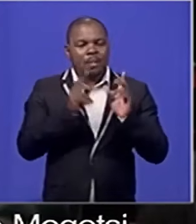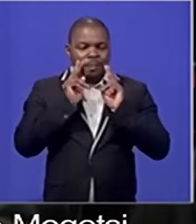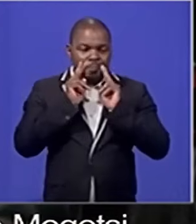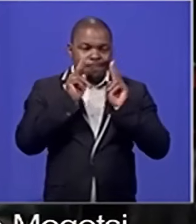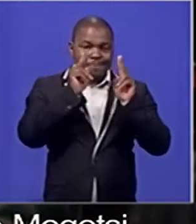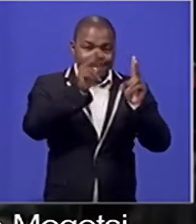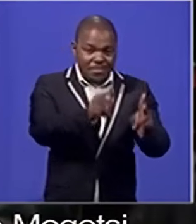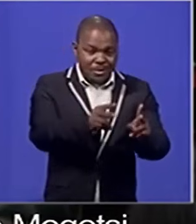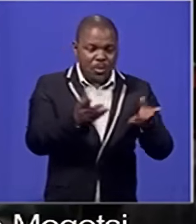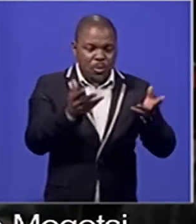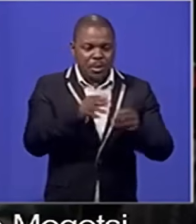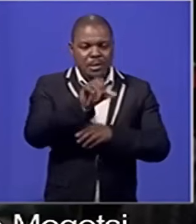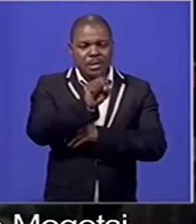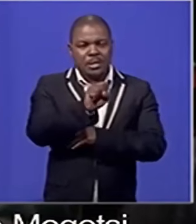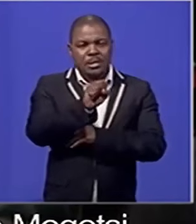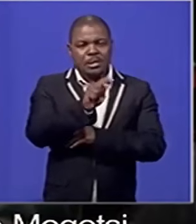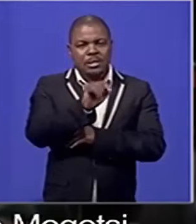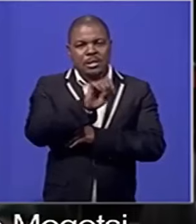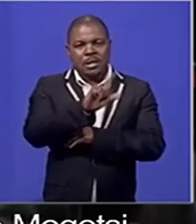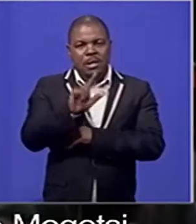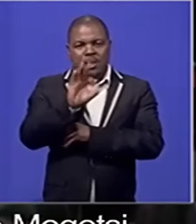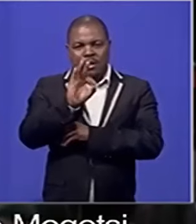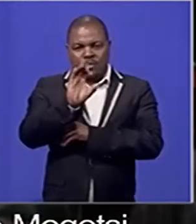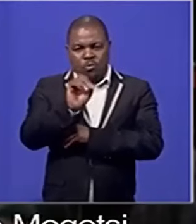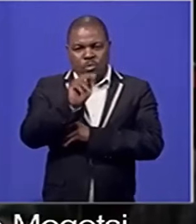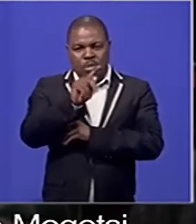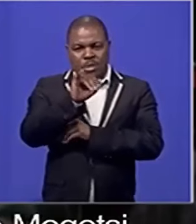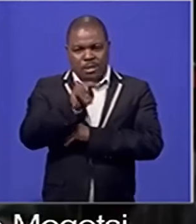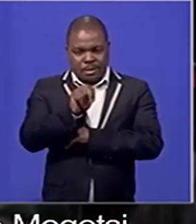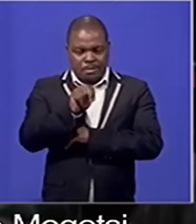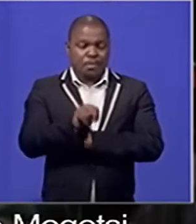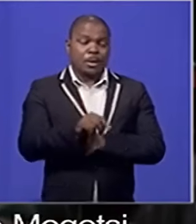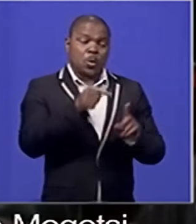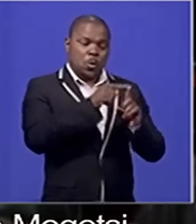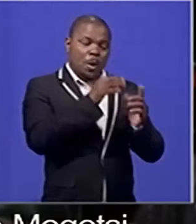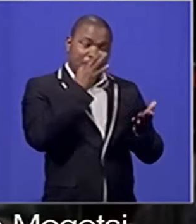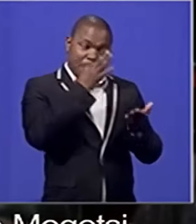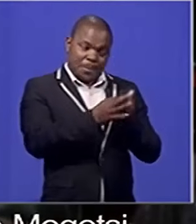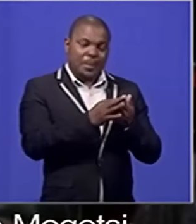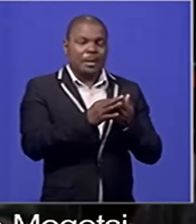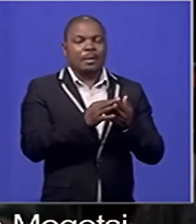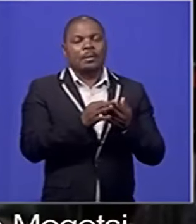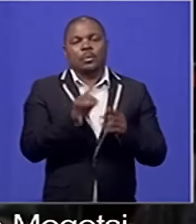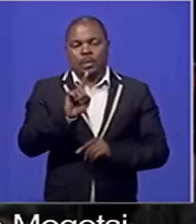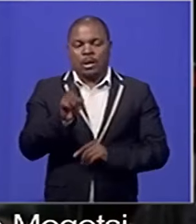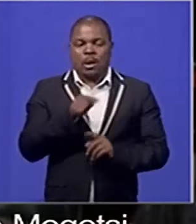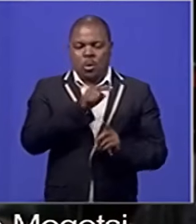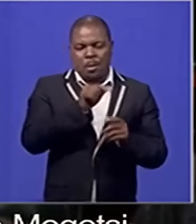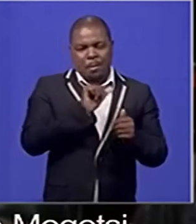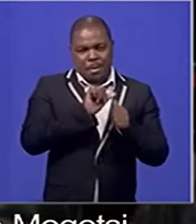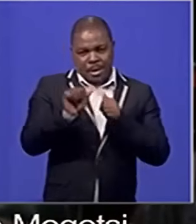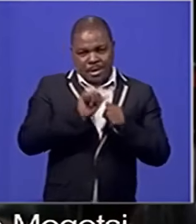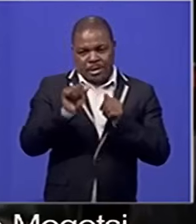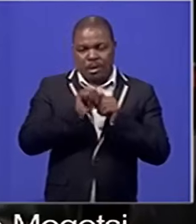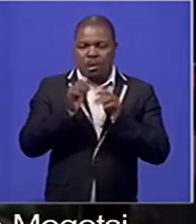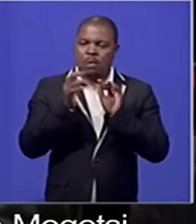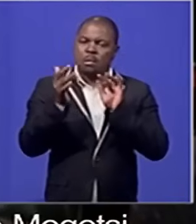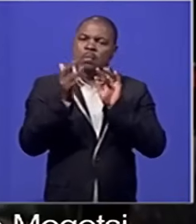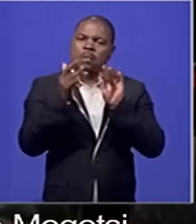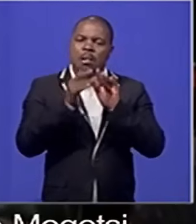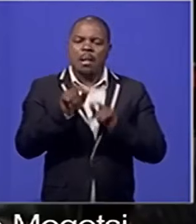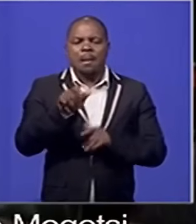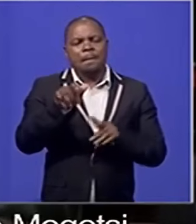visit Stilfontein. Then he suggested that he needs to have an engagement with